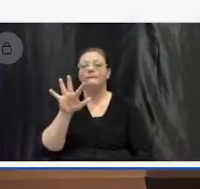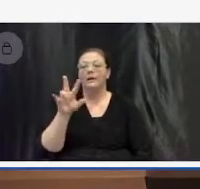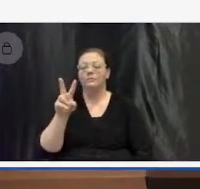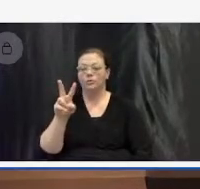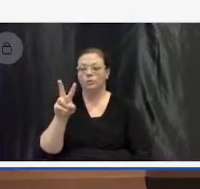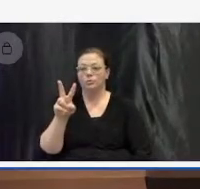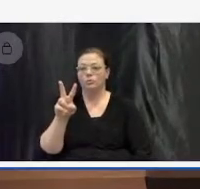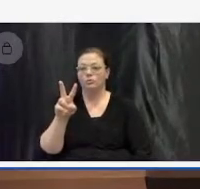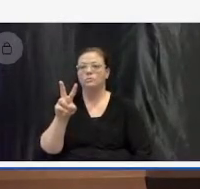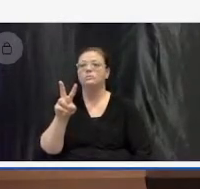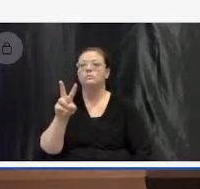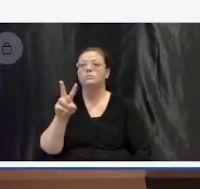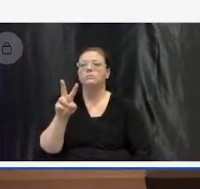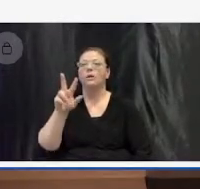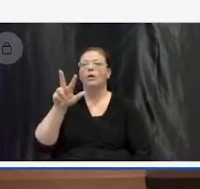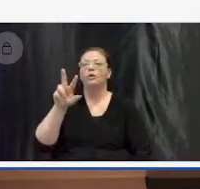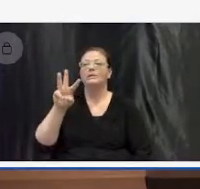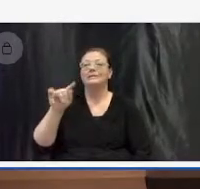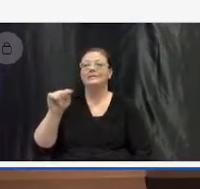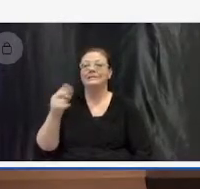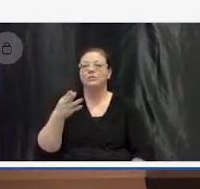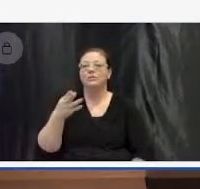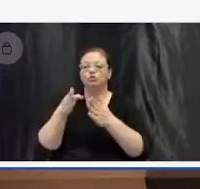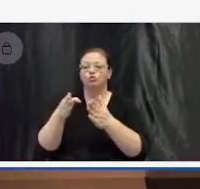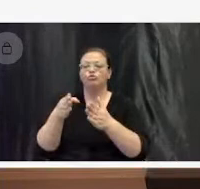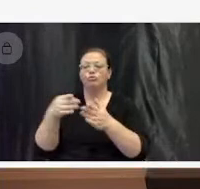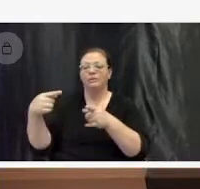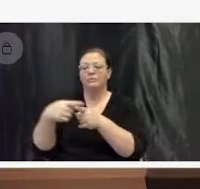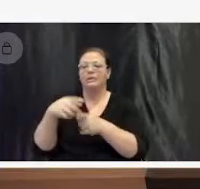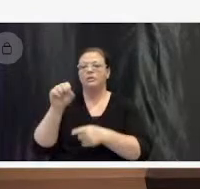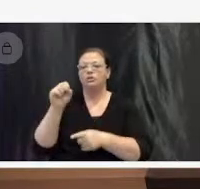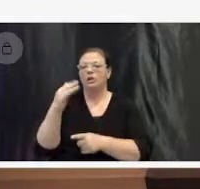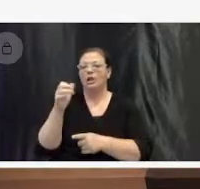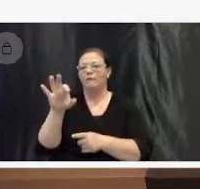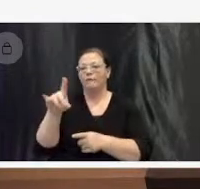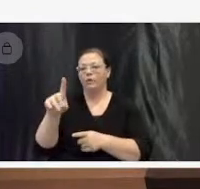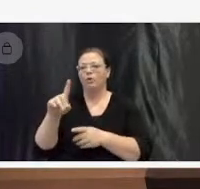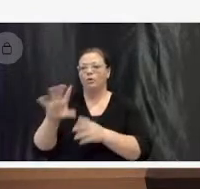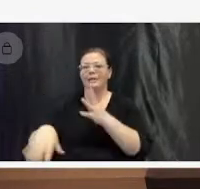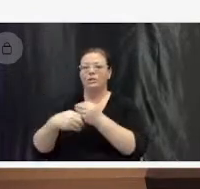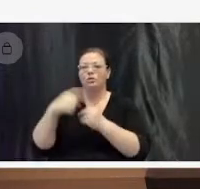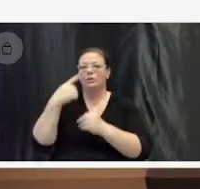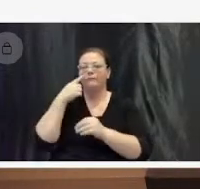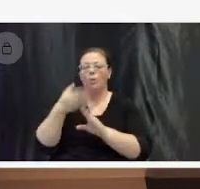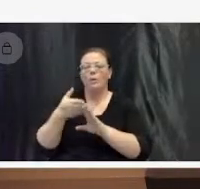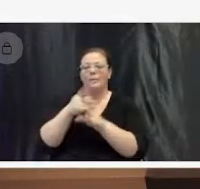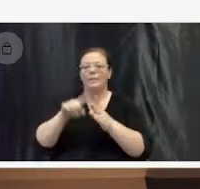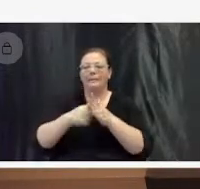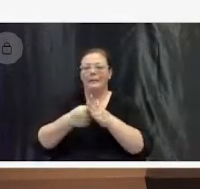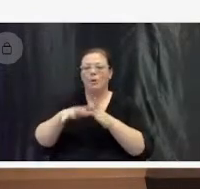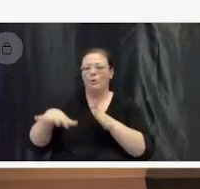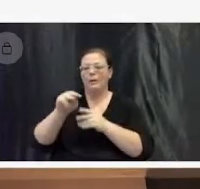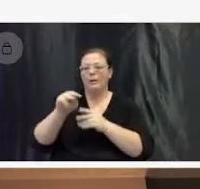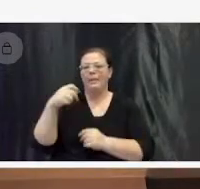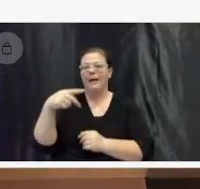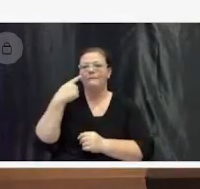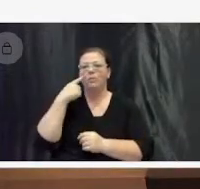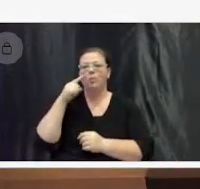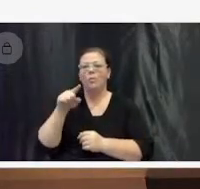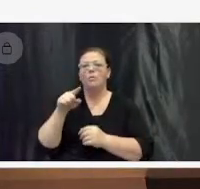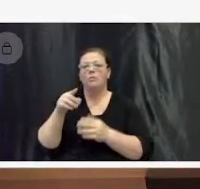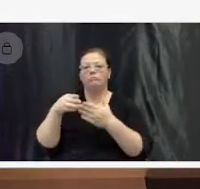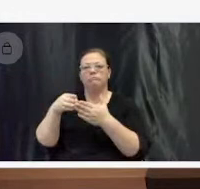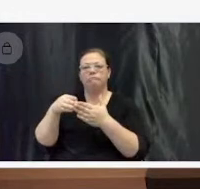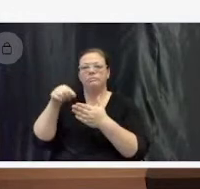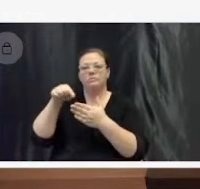S1952, 36th Street and Shackelford Addition, preliminary plat, southeast corner of